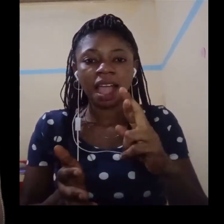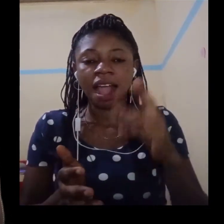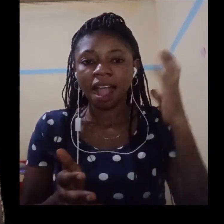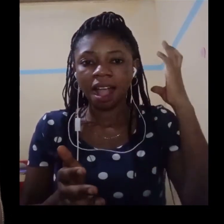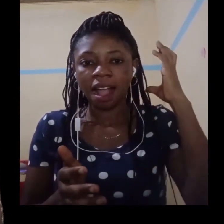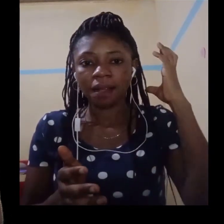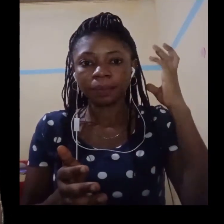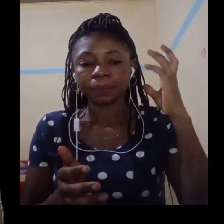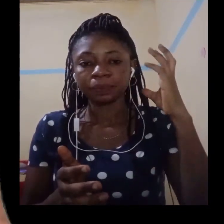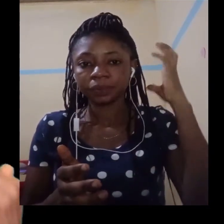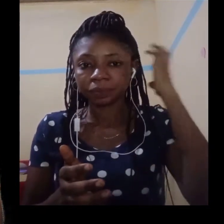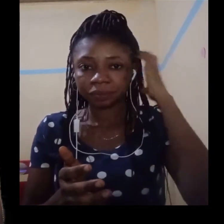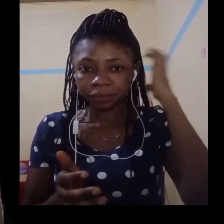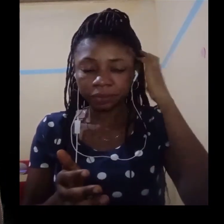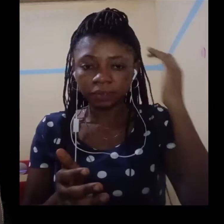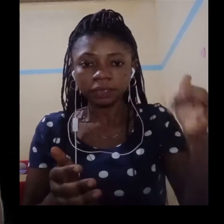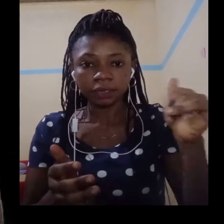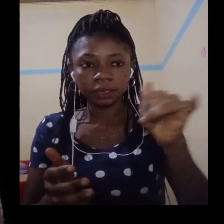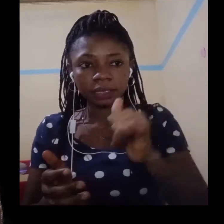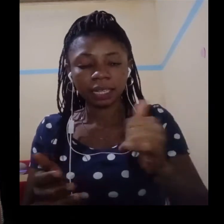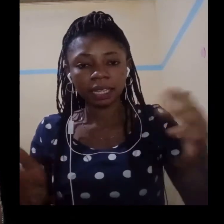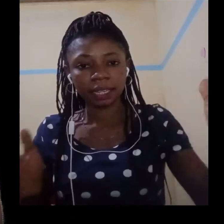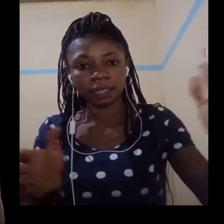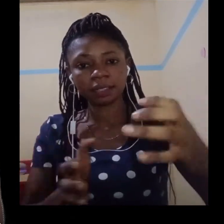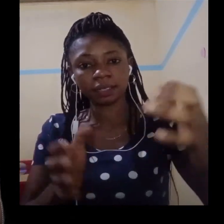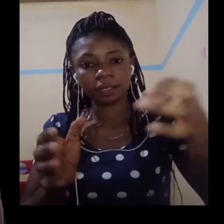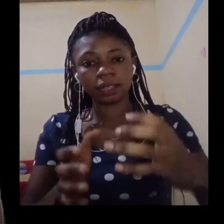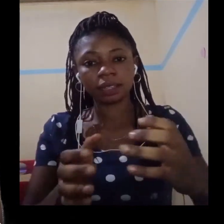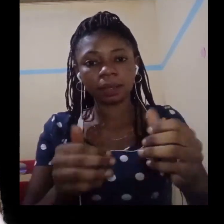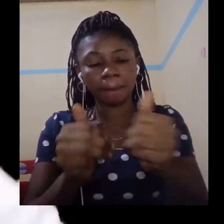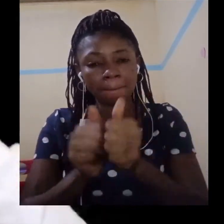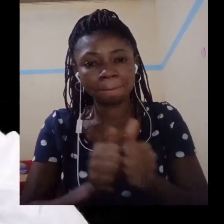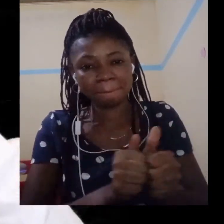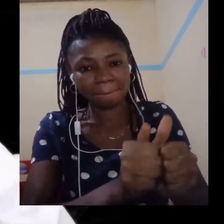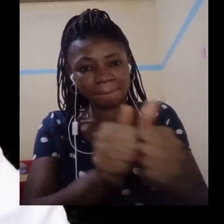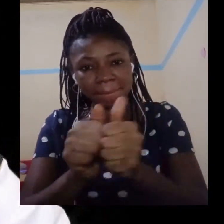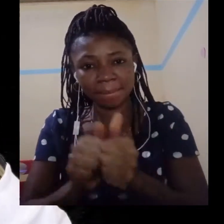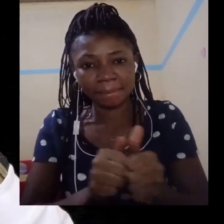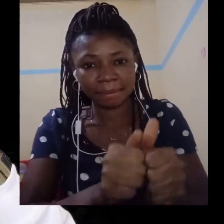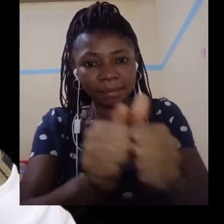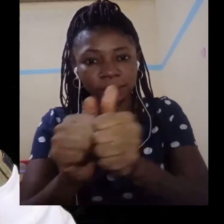together, and we went ahead to climb.